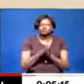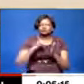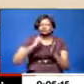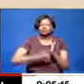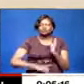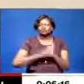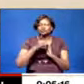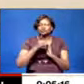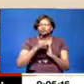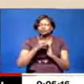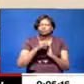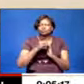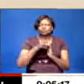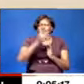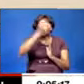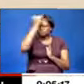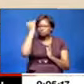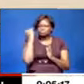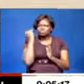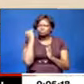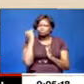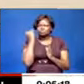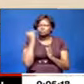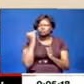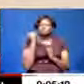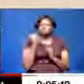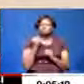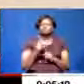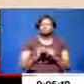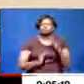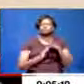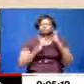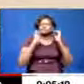development. Beatrice Gatonyang-Etich, Prime Edition.